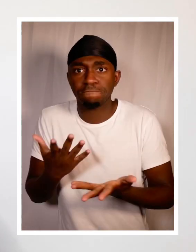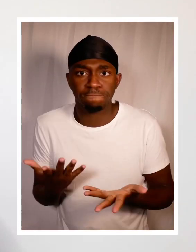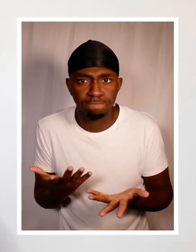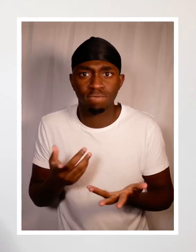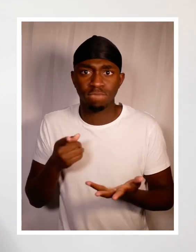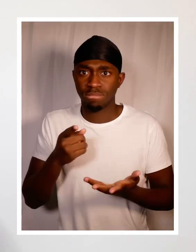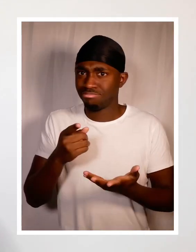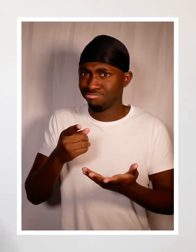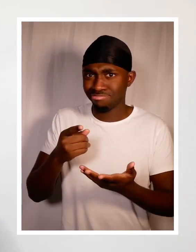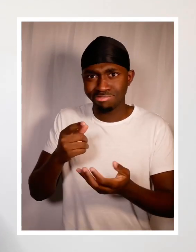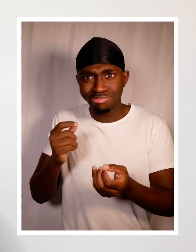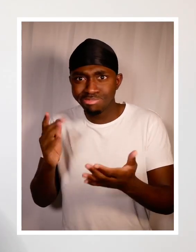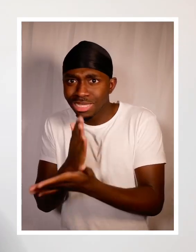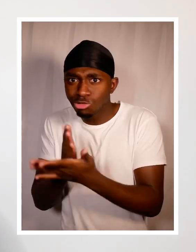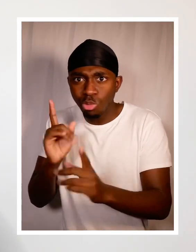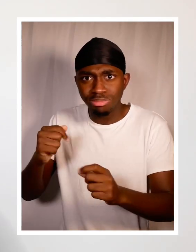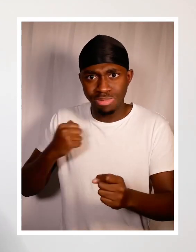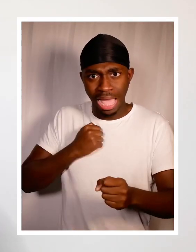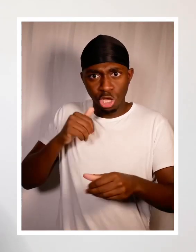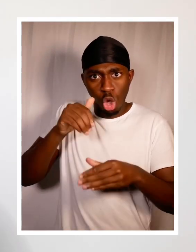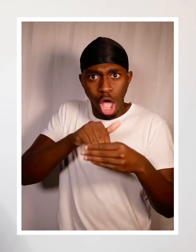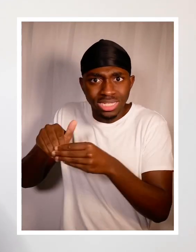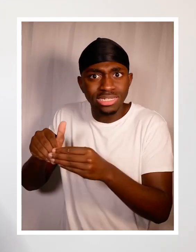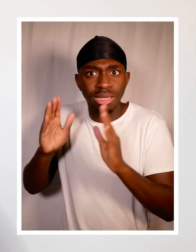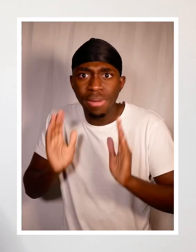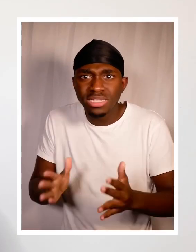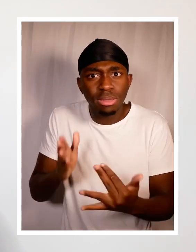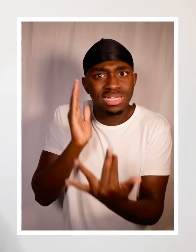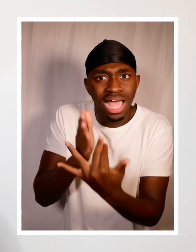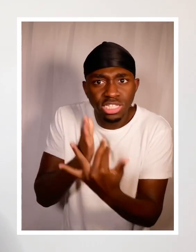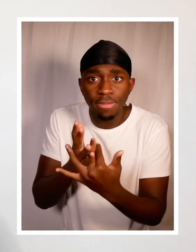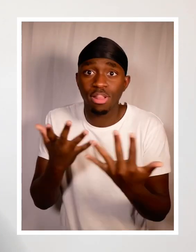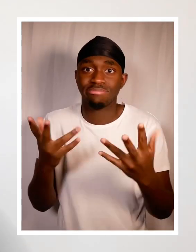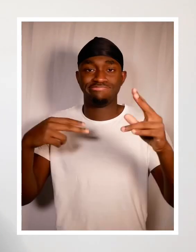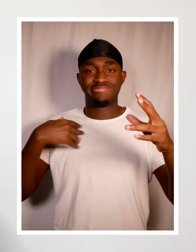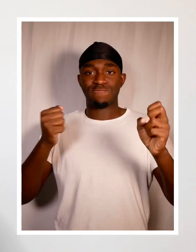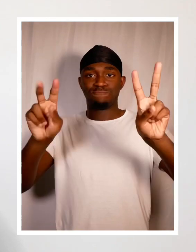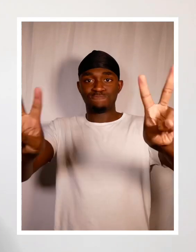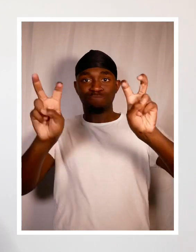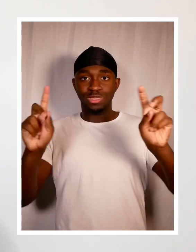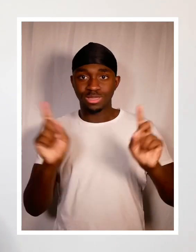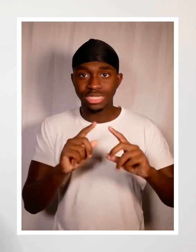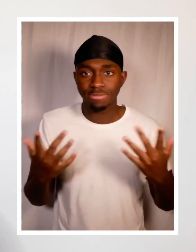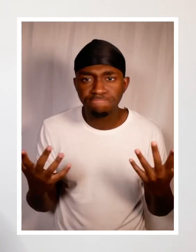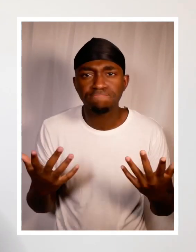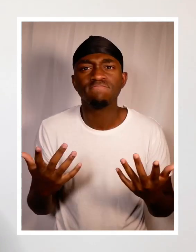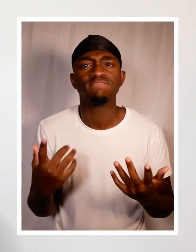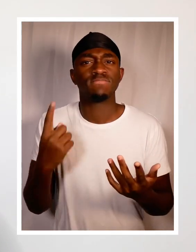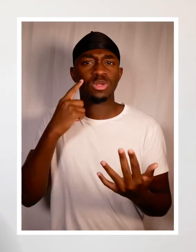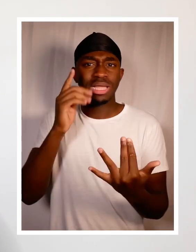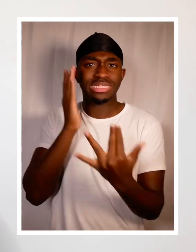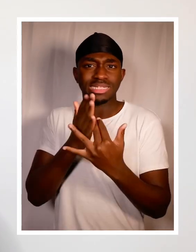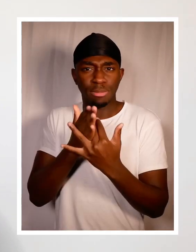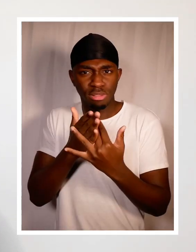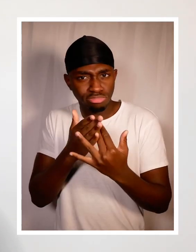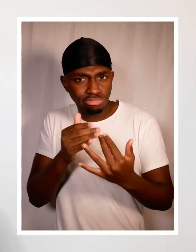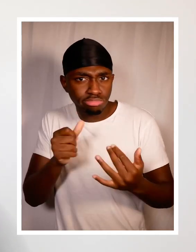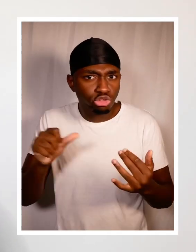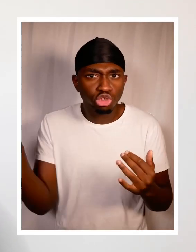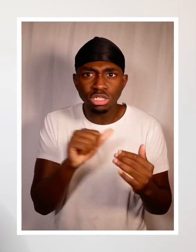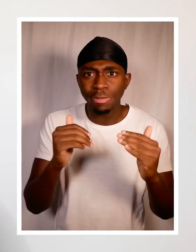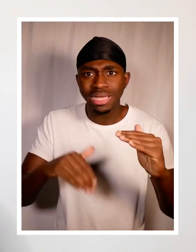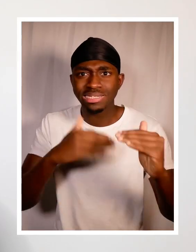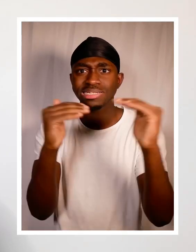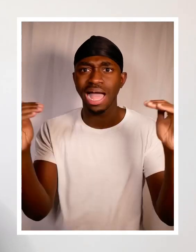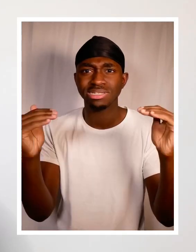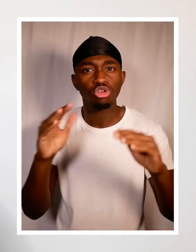hope you guys found this video useful thank you guys so much for watching don't forget to hit the like button subscribe and i will